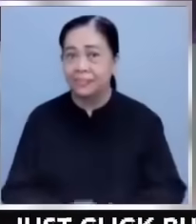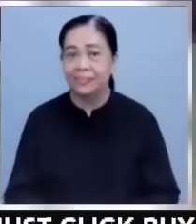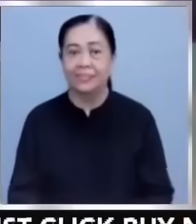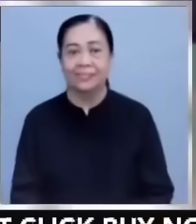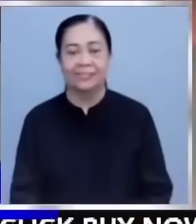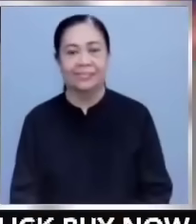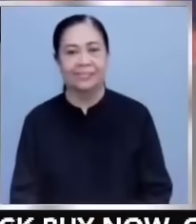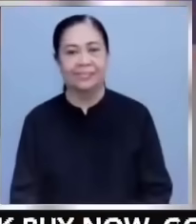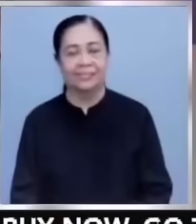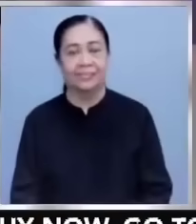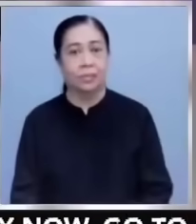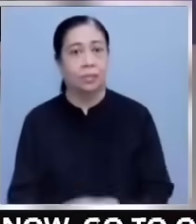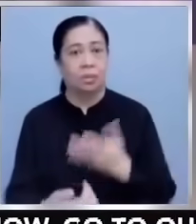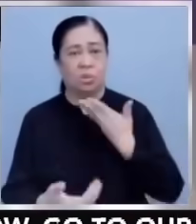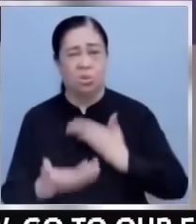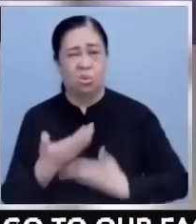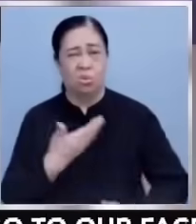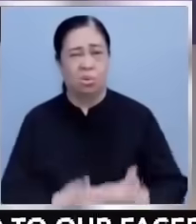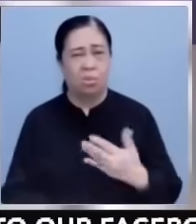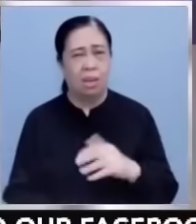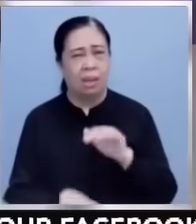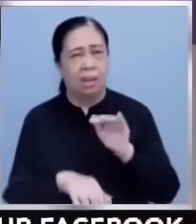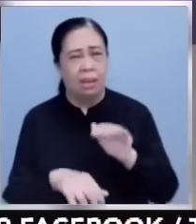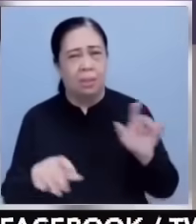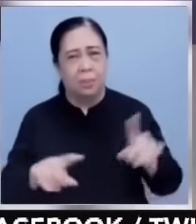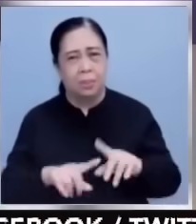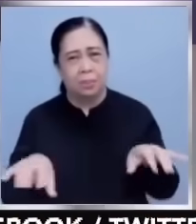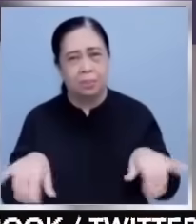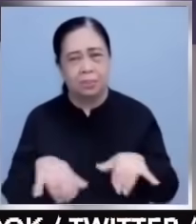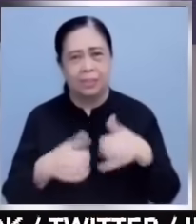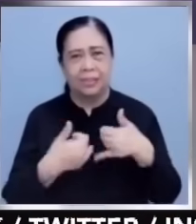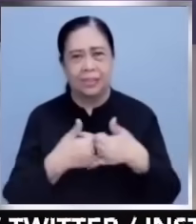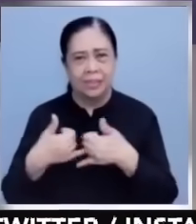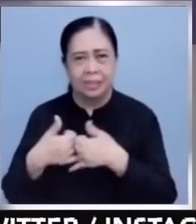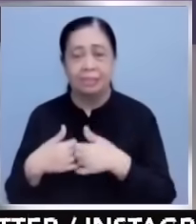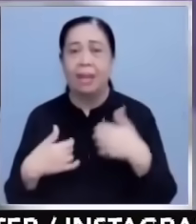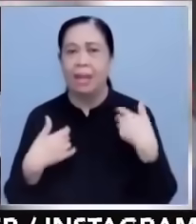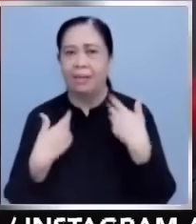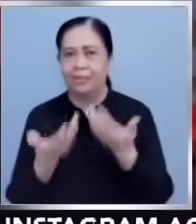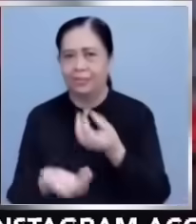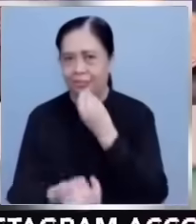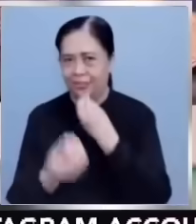At kung ginutom ka nakakalaro ng games, syempre, may food din.